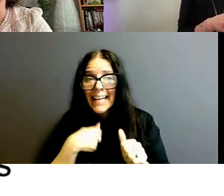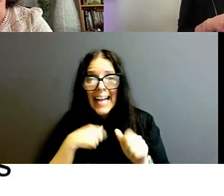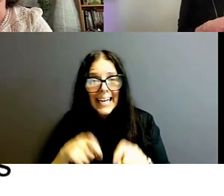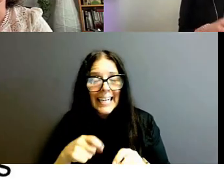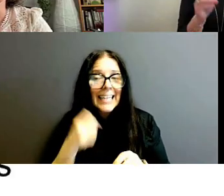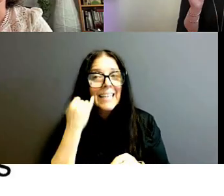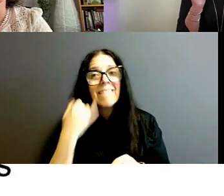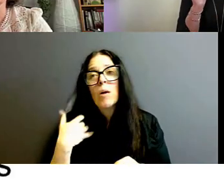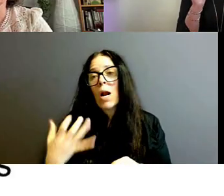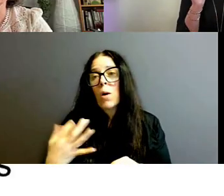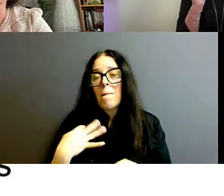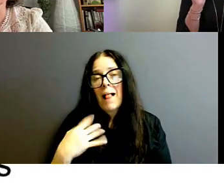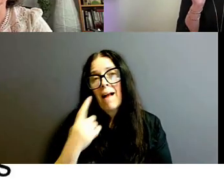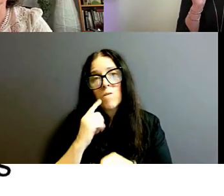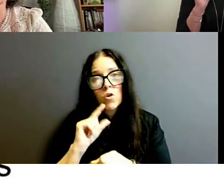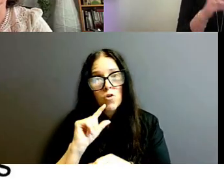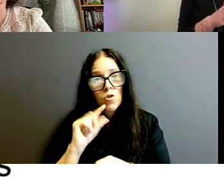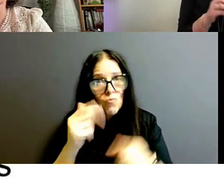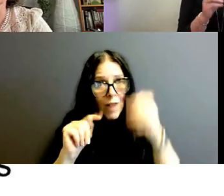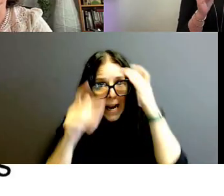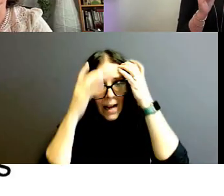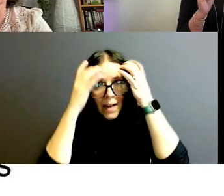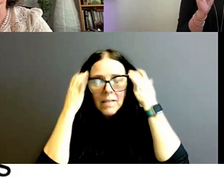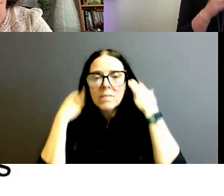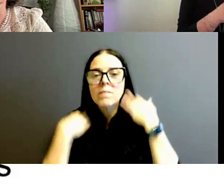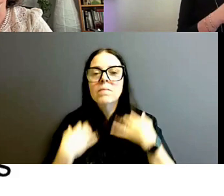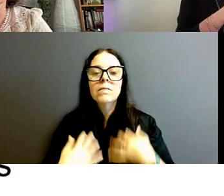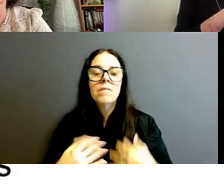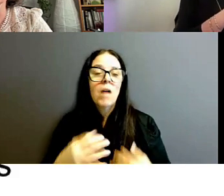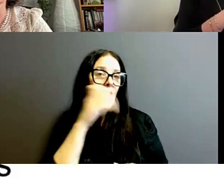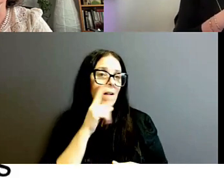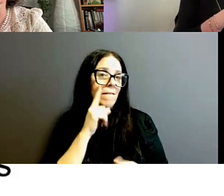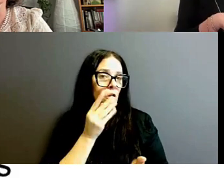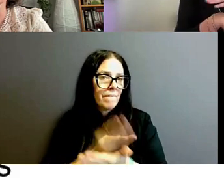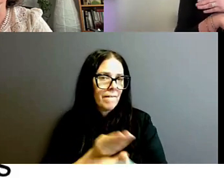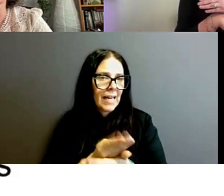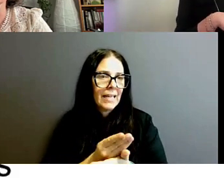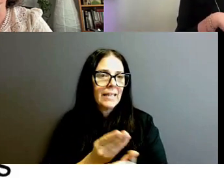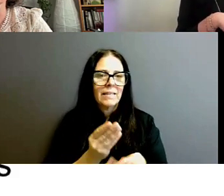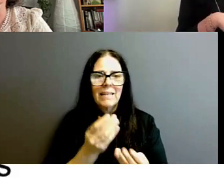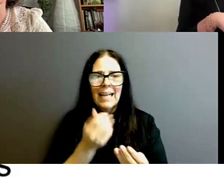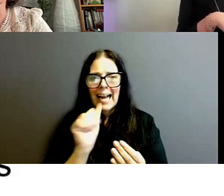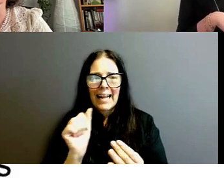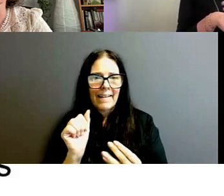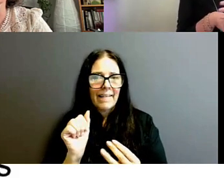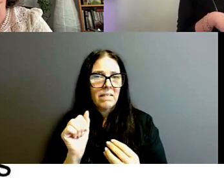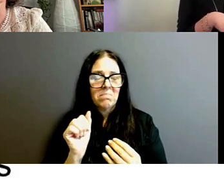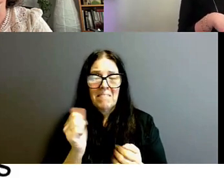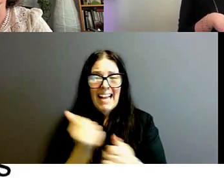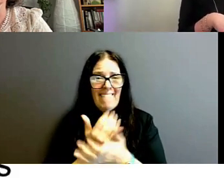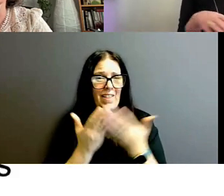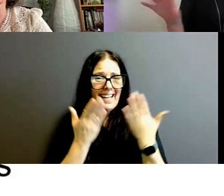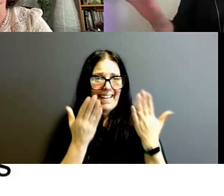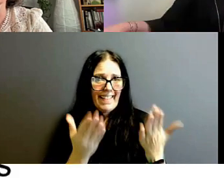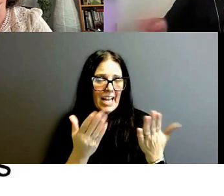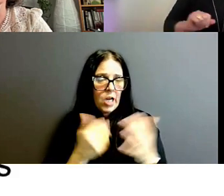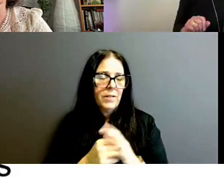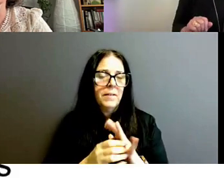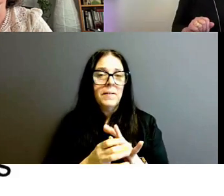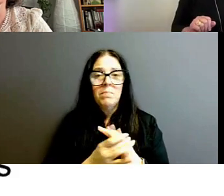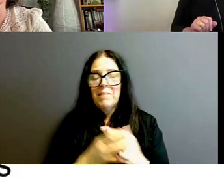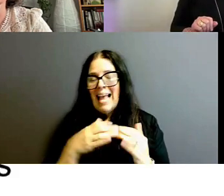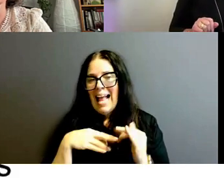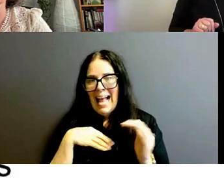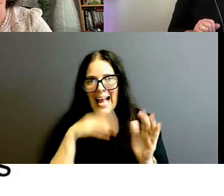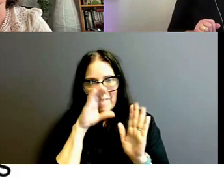for grants, if I'm looking to like funding, contests, anything like that. Everything's on there. I have all those pictures. I don't have